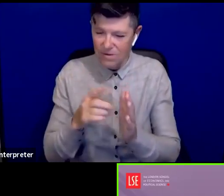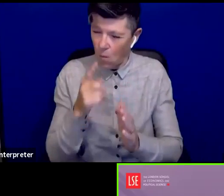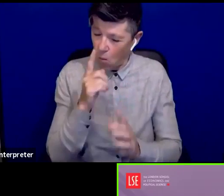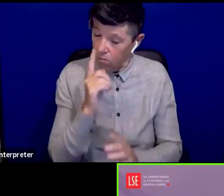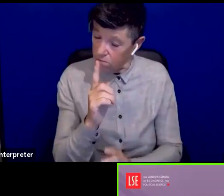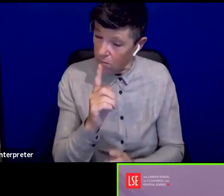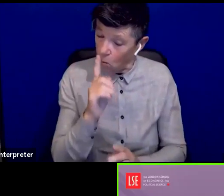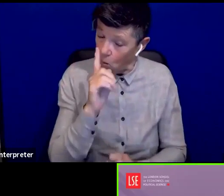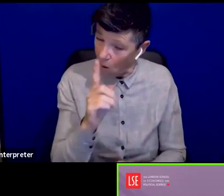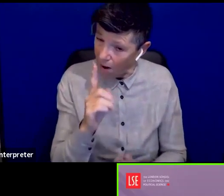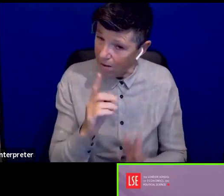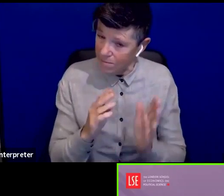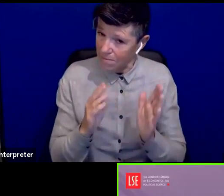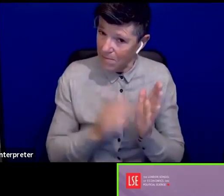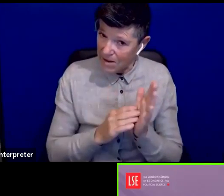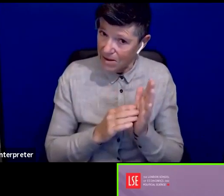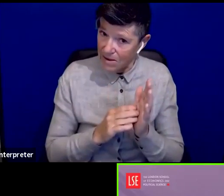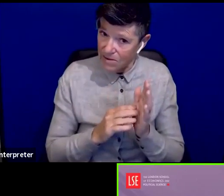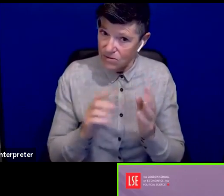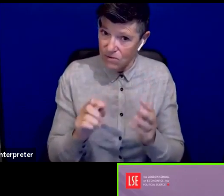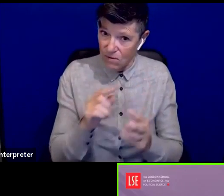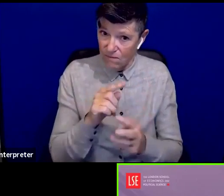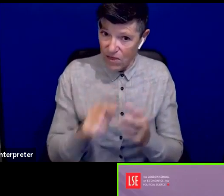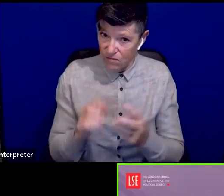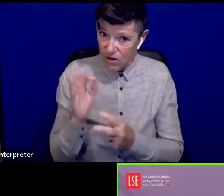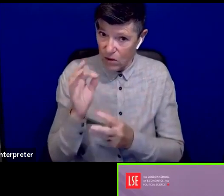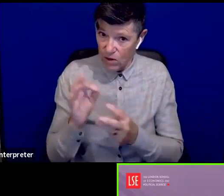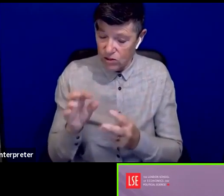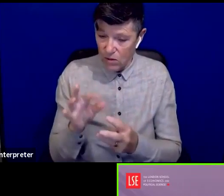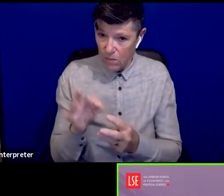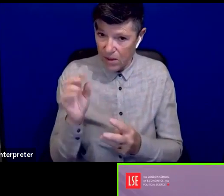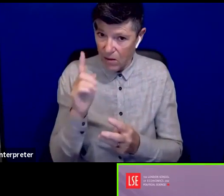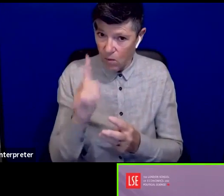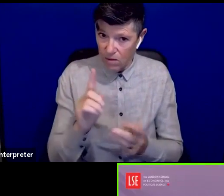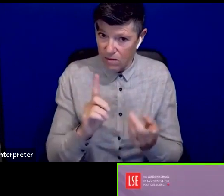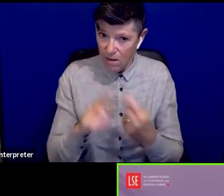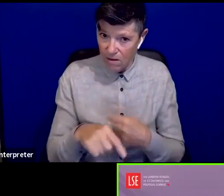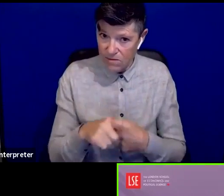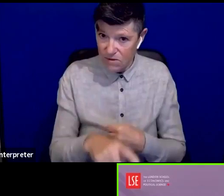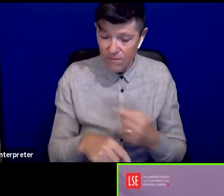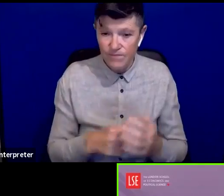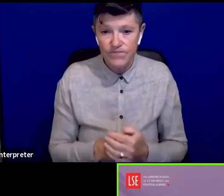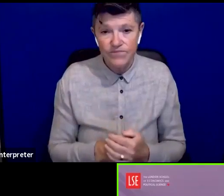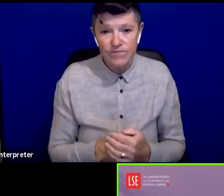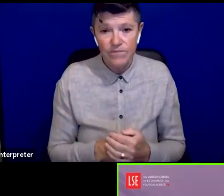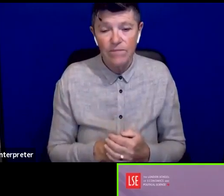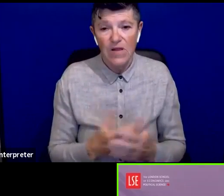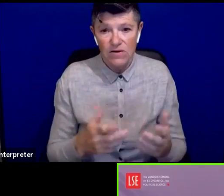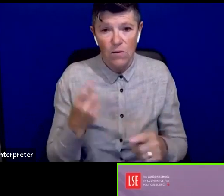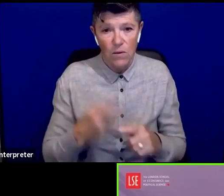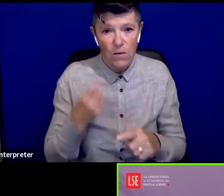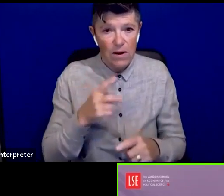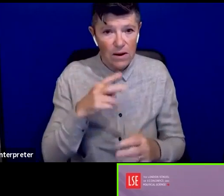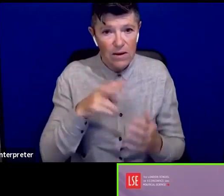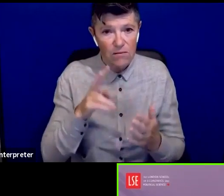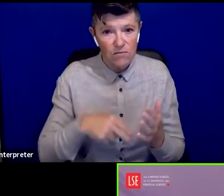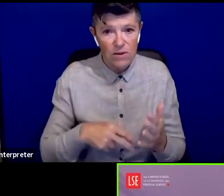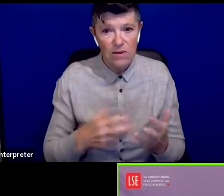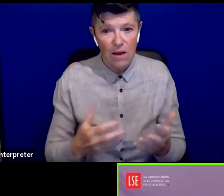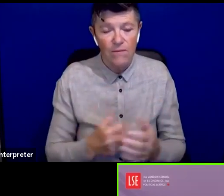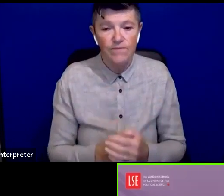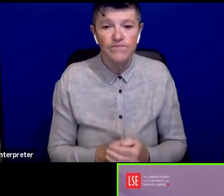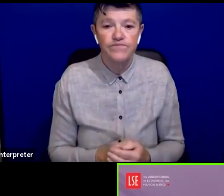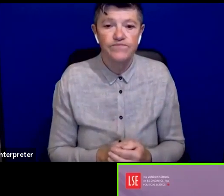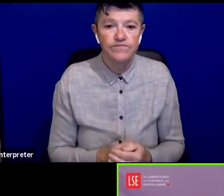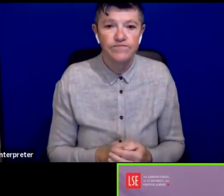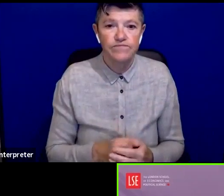to pick one of these questions that I'm going to read and answer them. So I'm going to read them quickly. One from